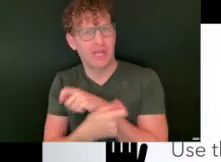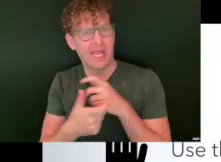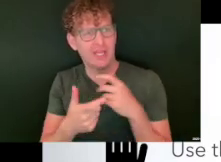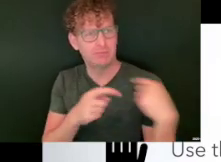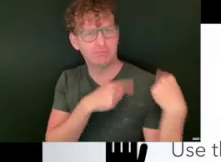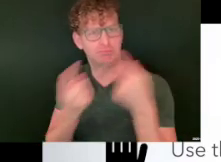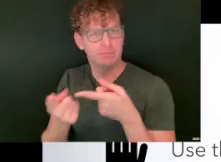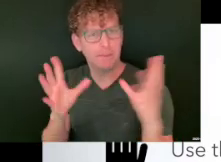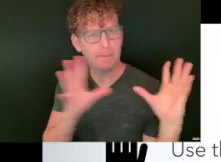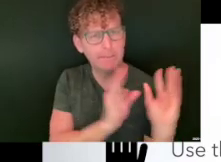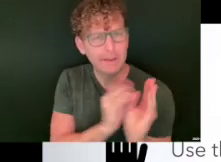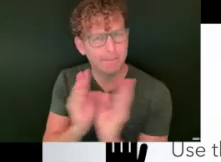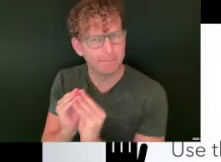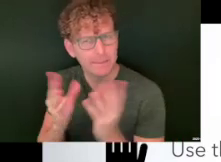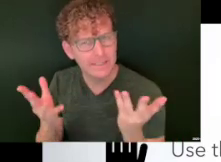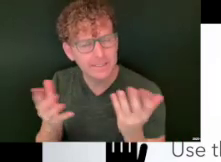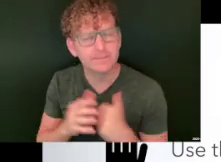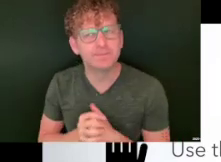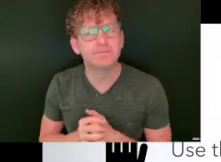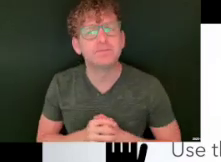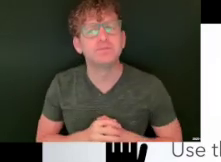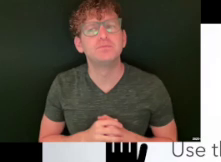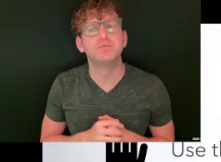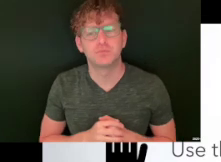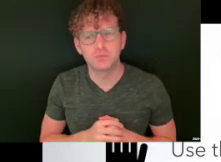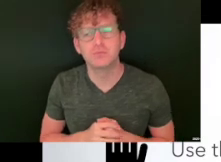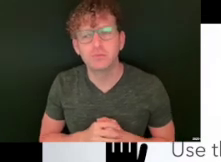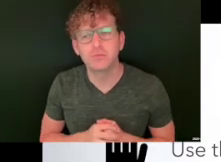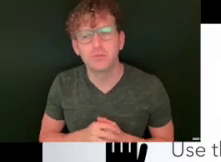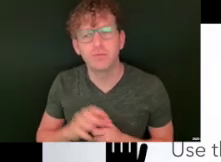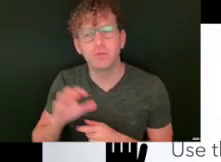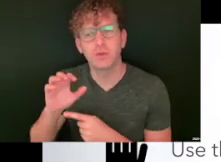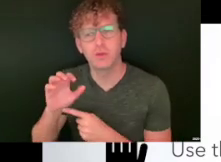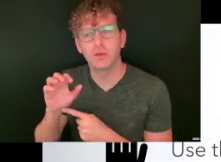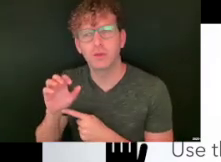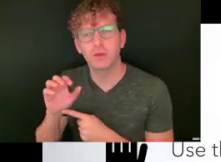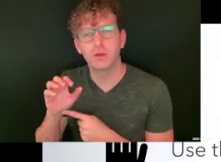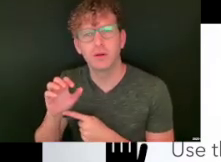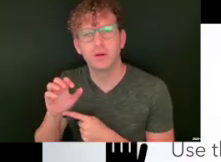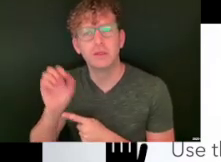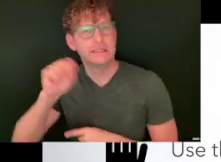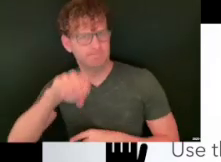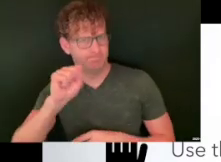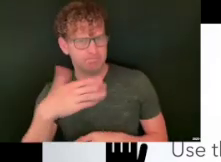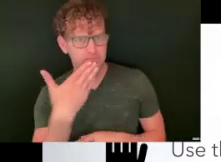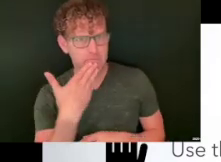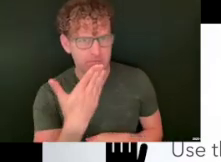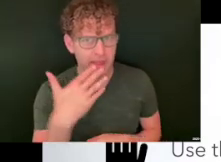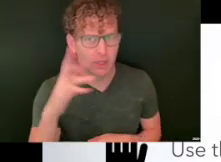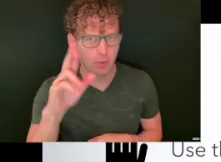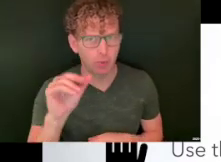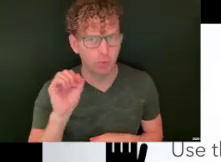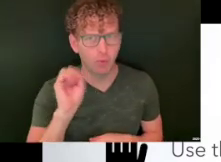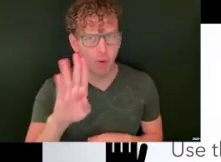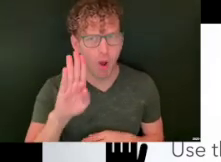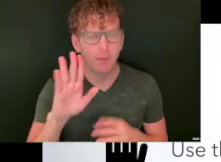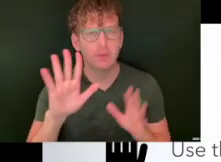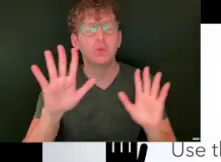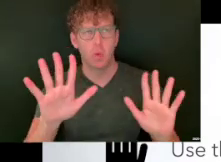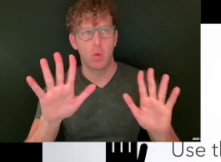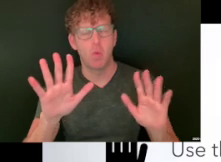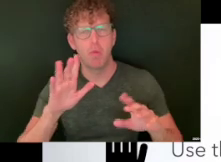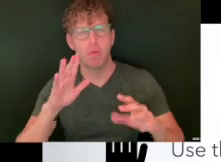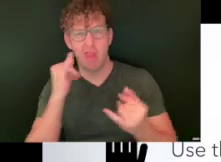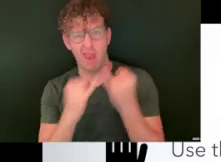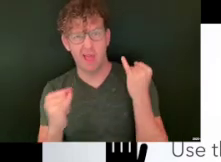people I know that applied for the last round were really frustrated, just waiting for hours, not really even getting a voucher. So I want to